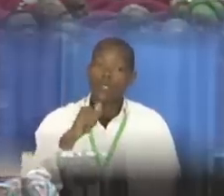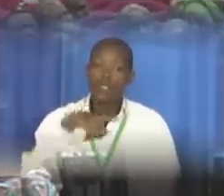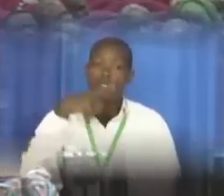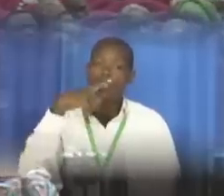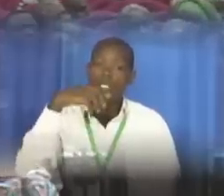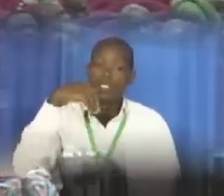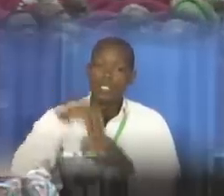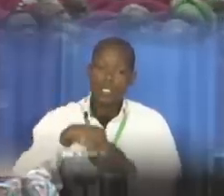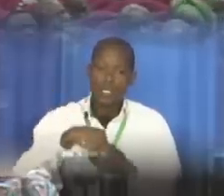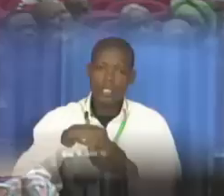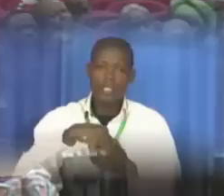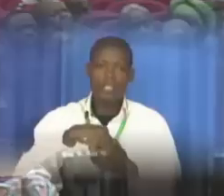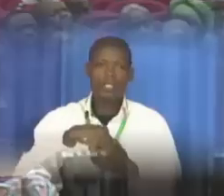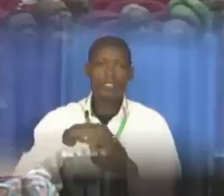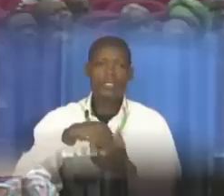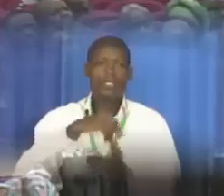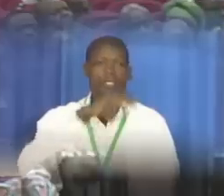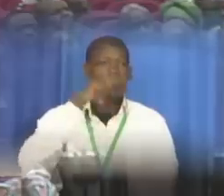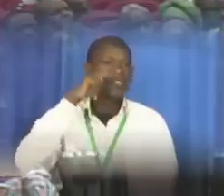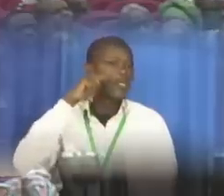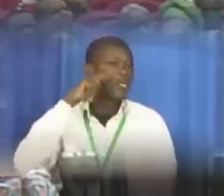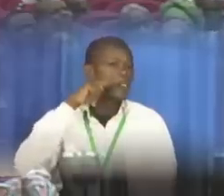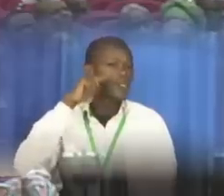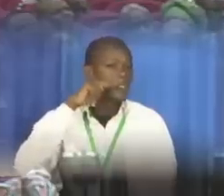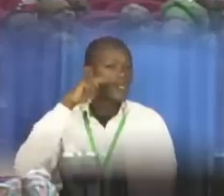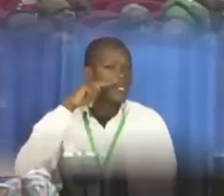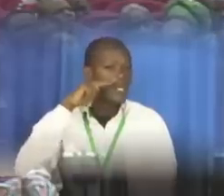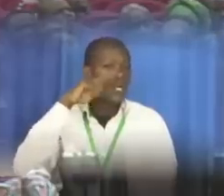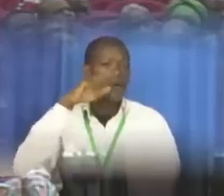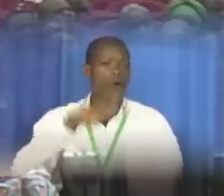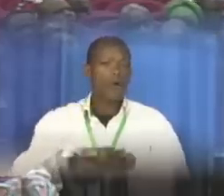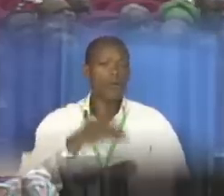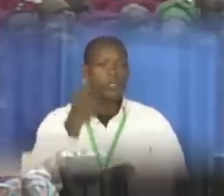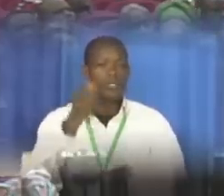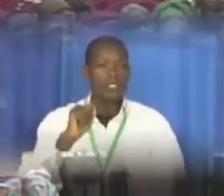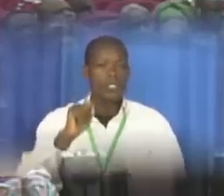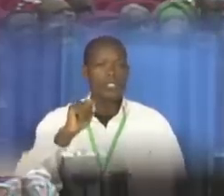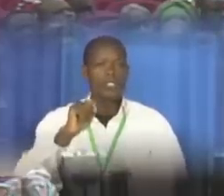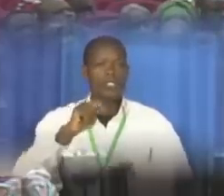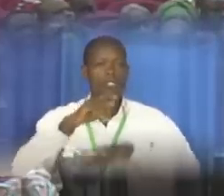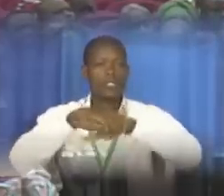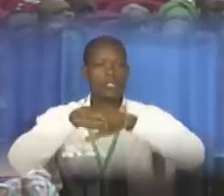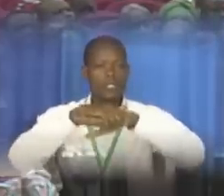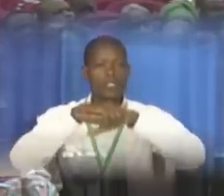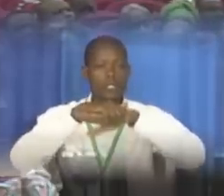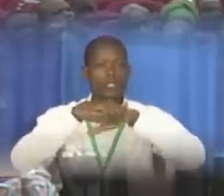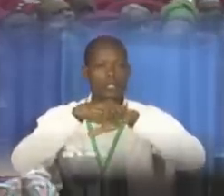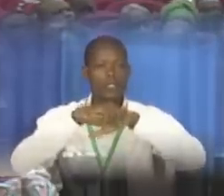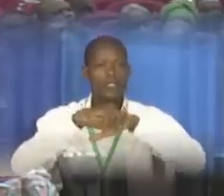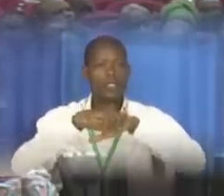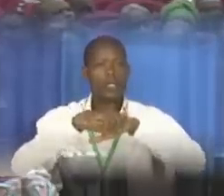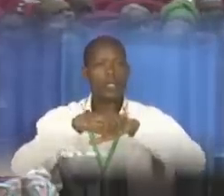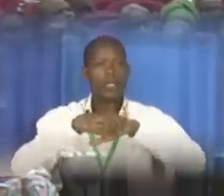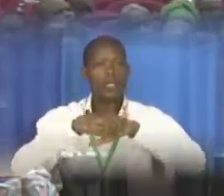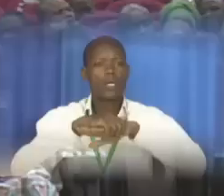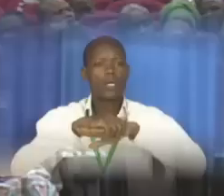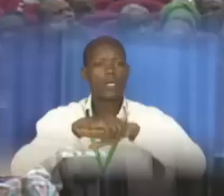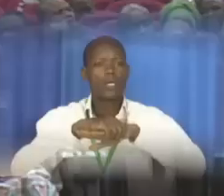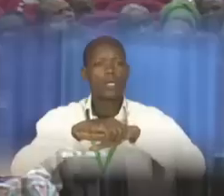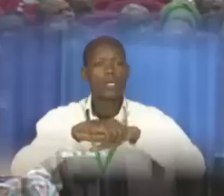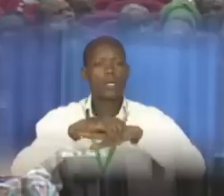said. I said on the international scene, there will be change